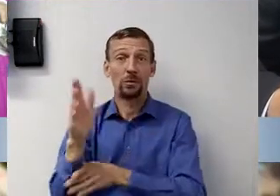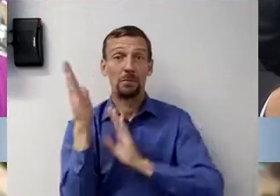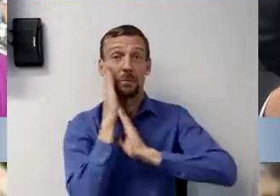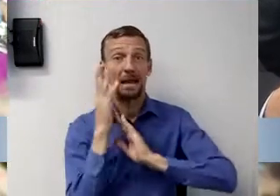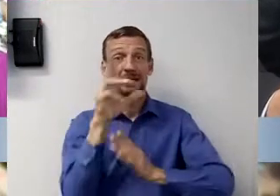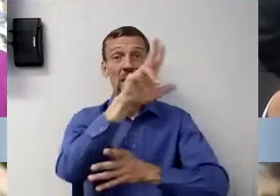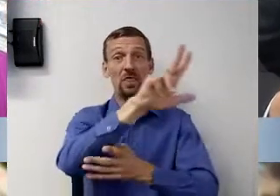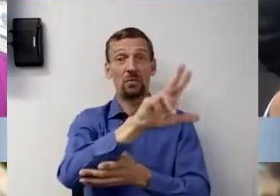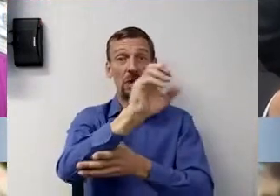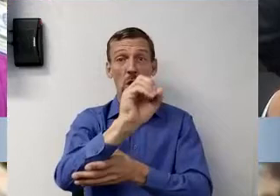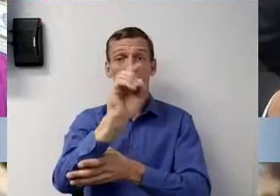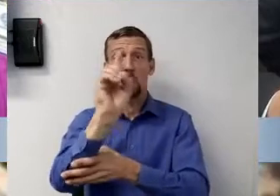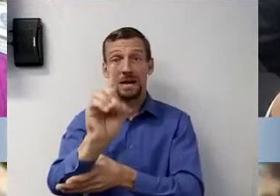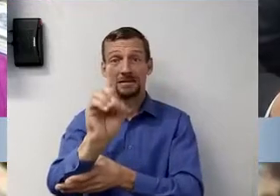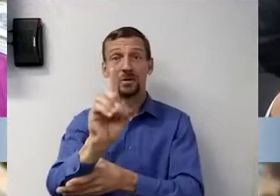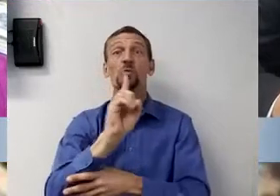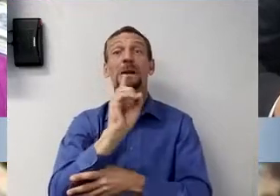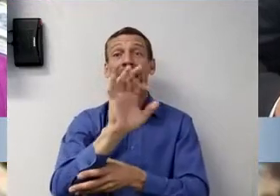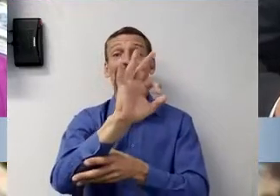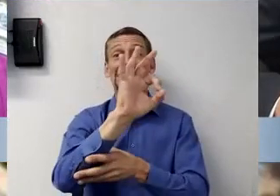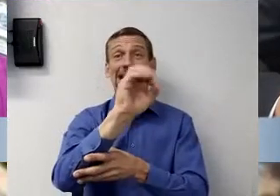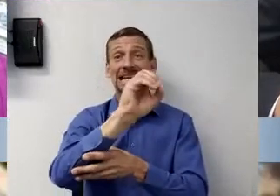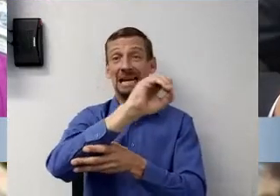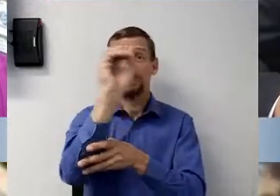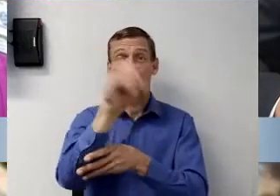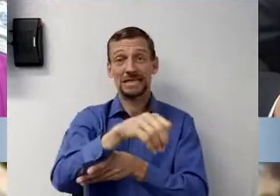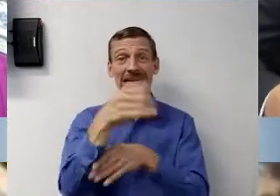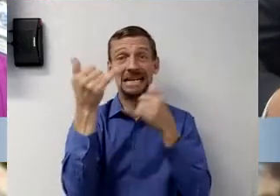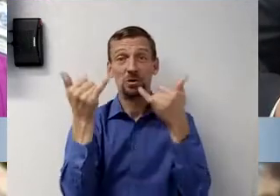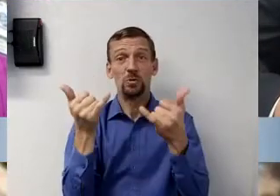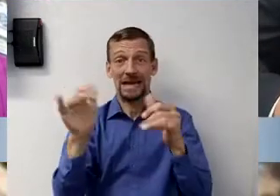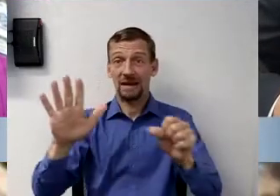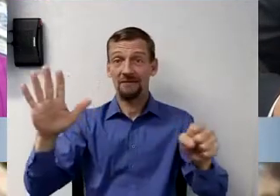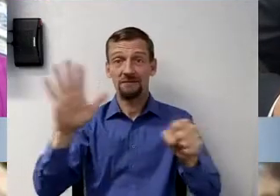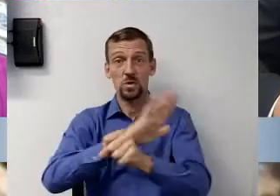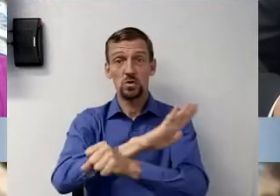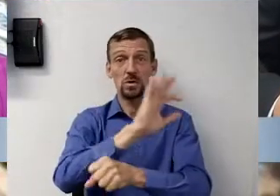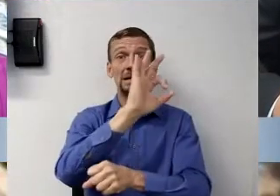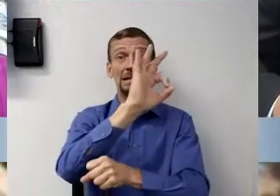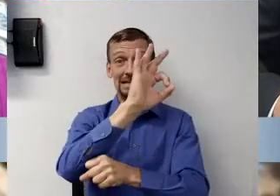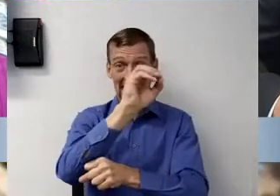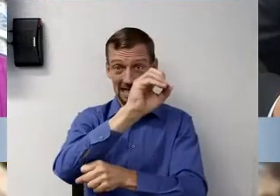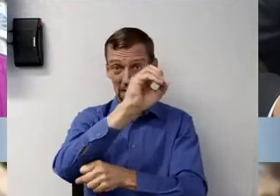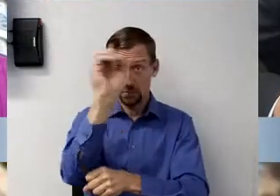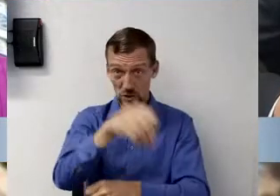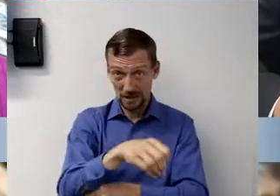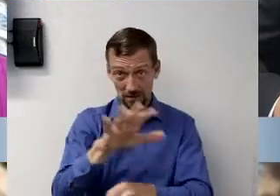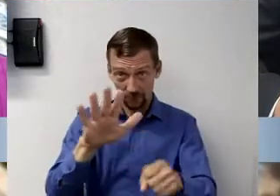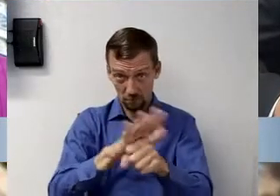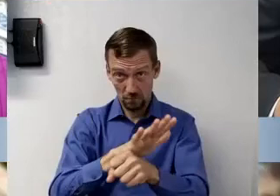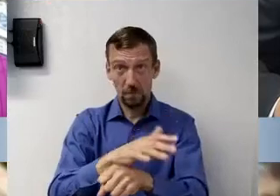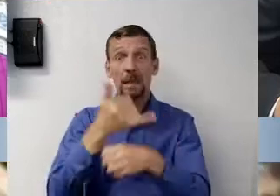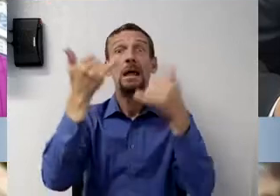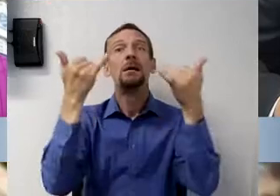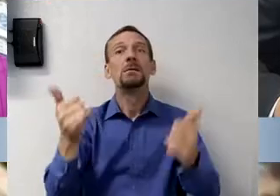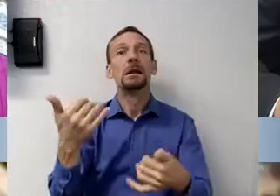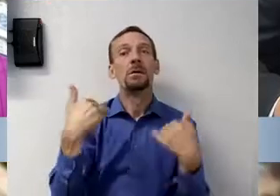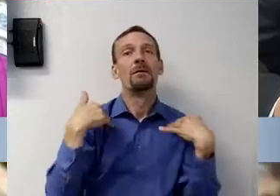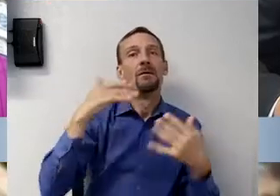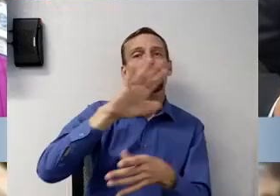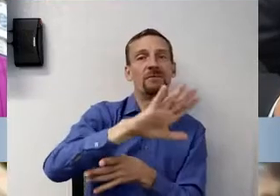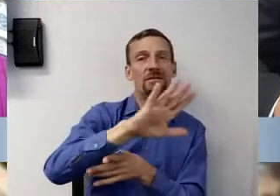301, or 90% of them, are full today. And we have